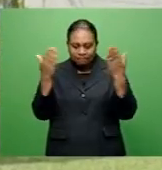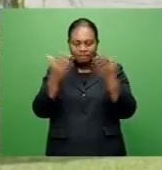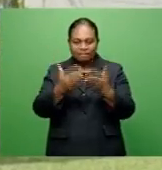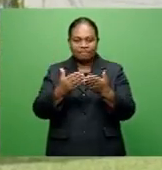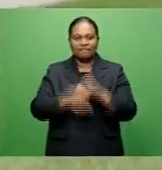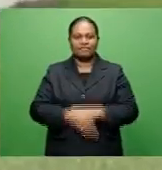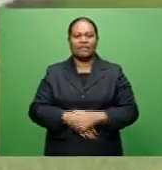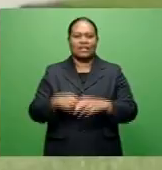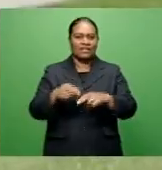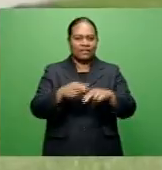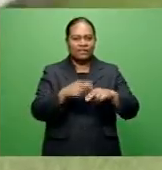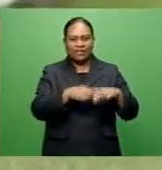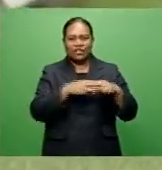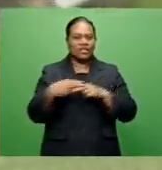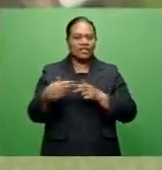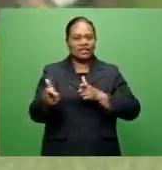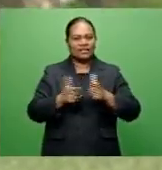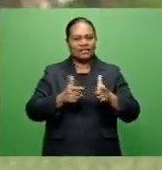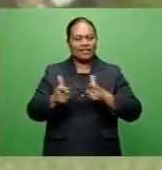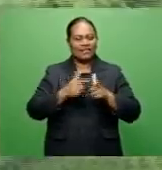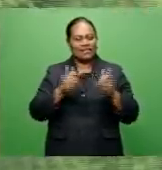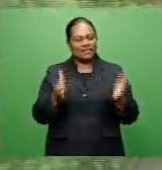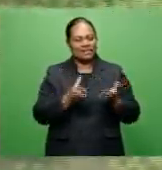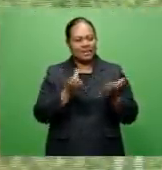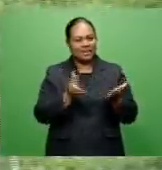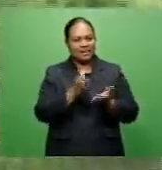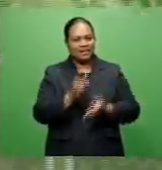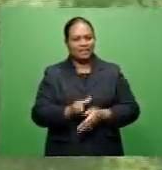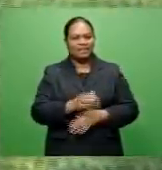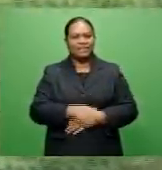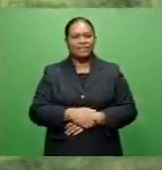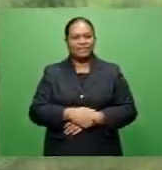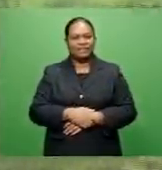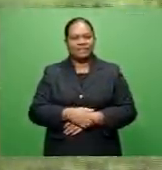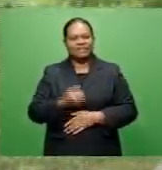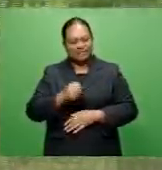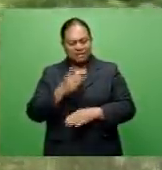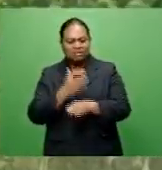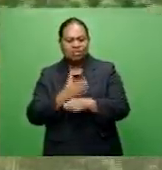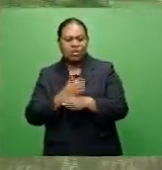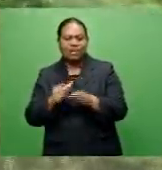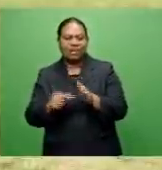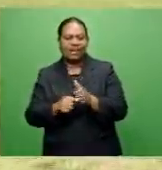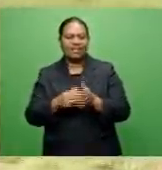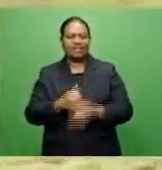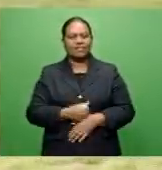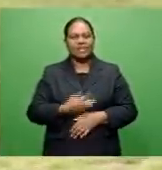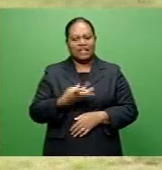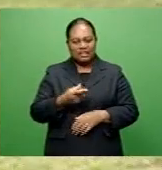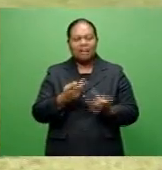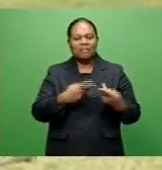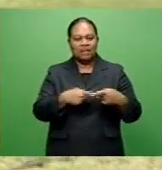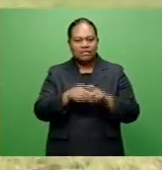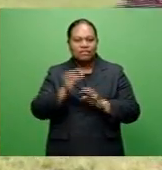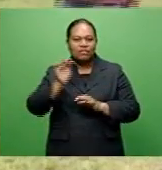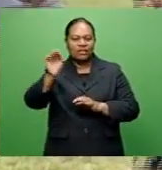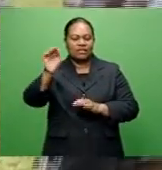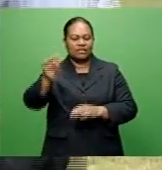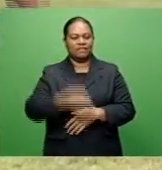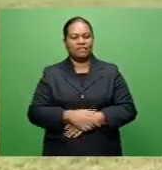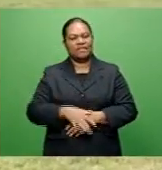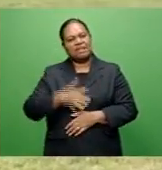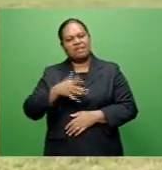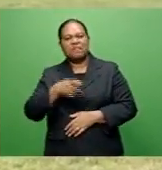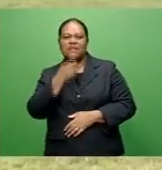of the Fiji Sevens players. He's working hard and still some more to go. Maybe a few more weeks or a few